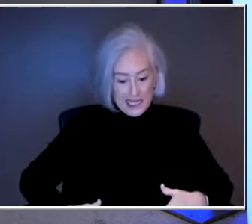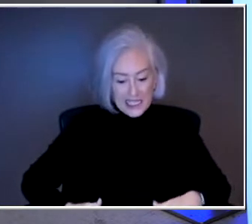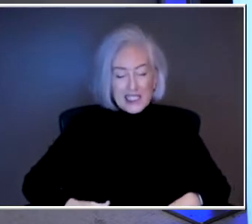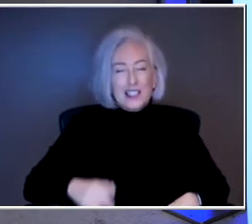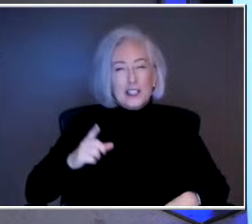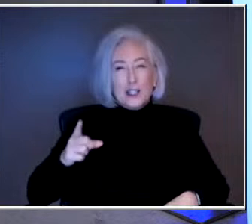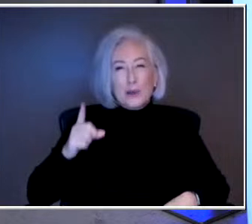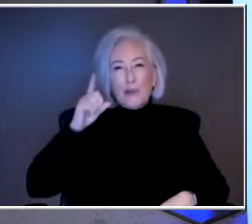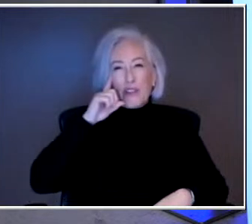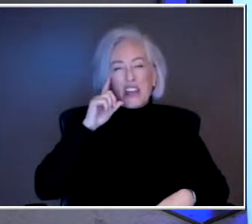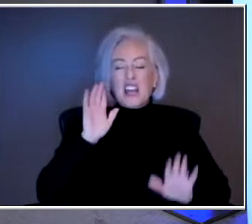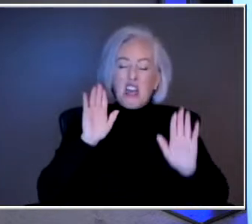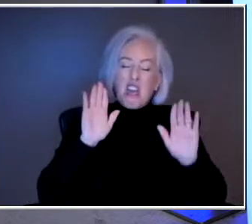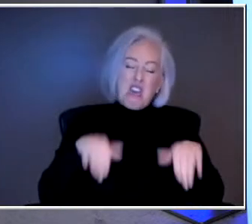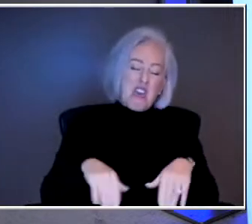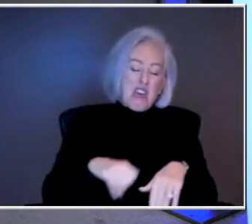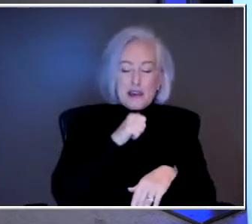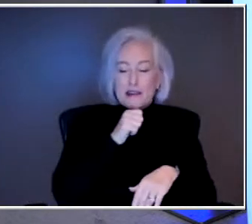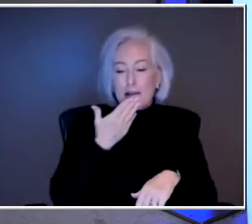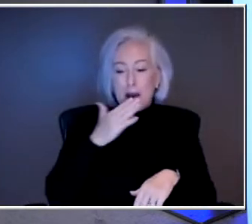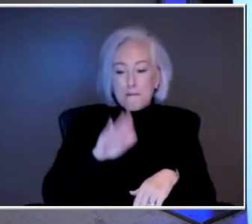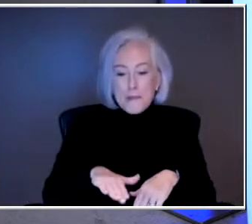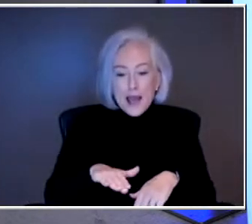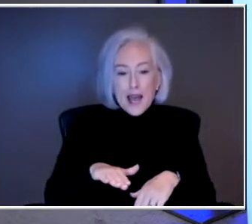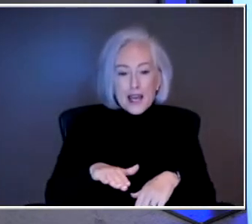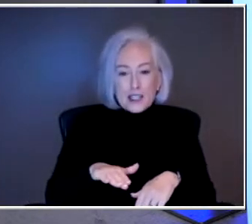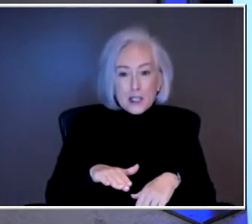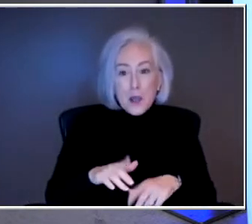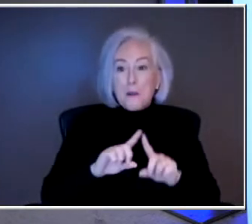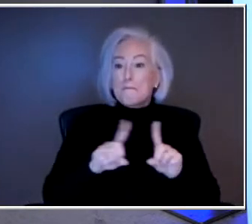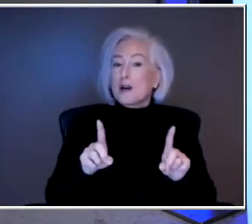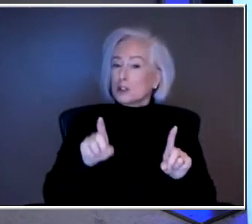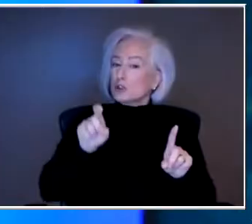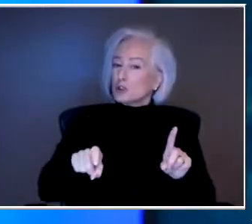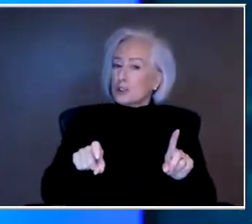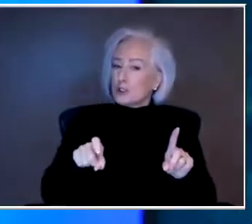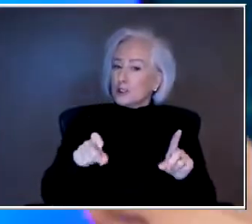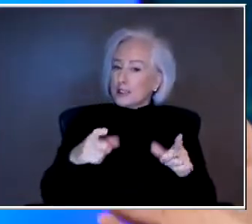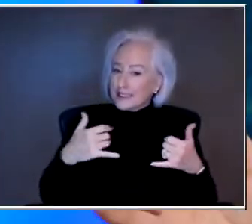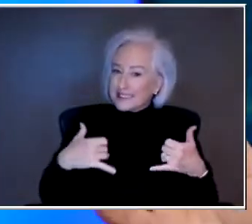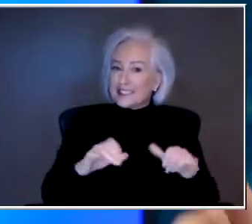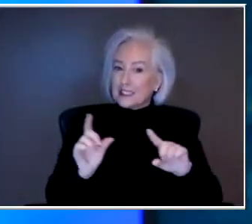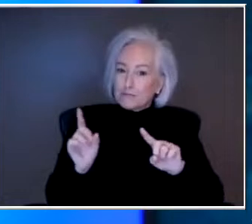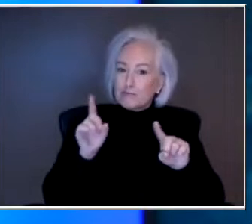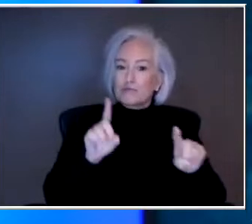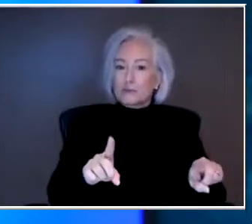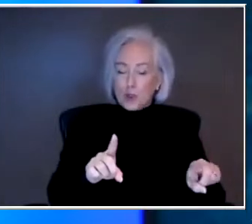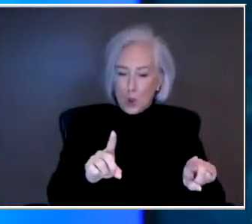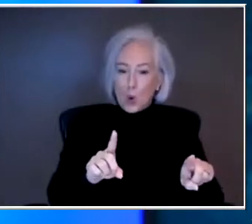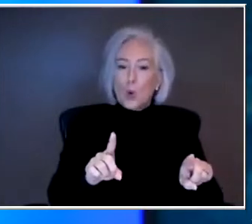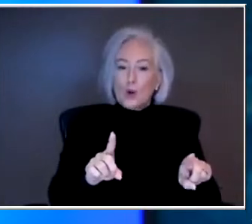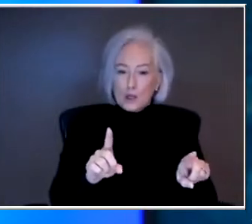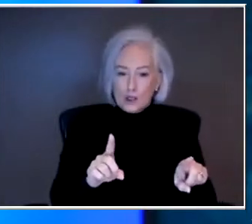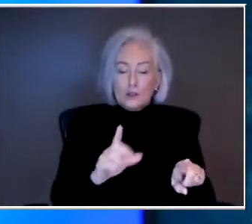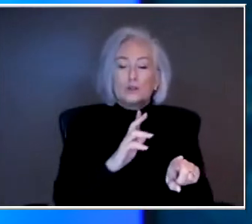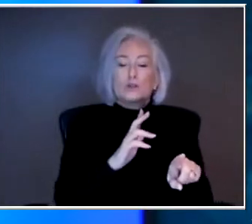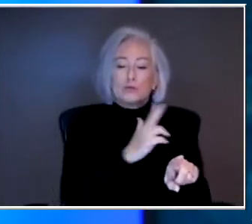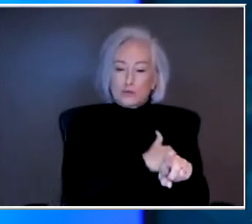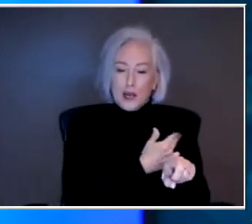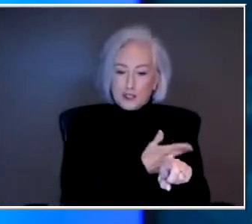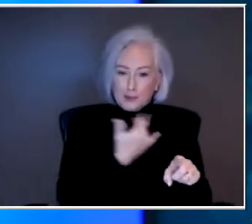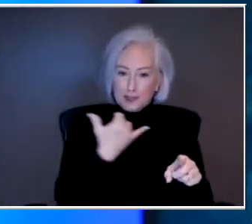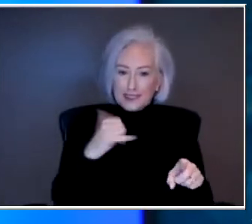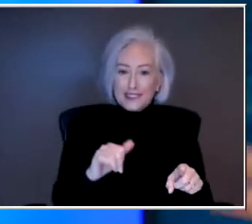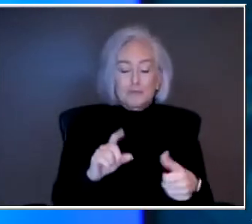still get it checked out? Absolutely. Yeah. So your face, hands, feet, any of those